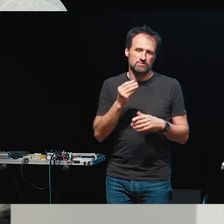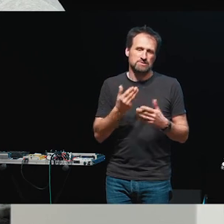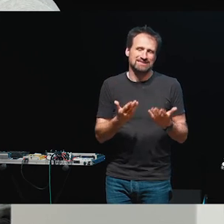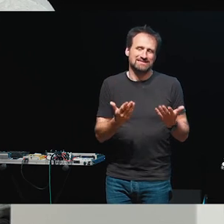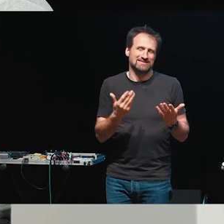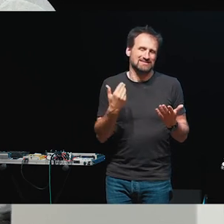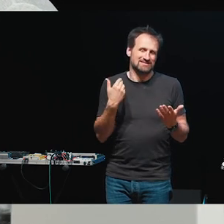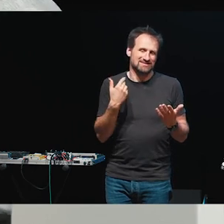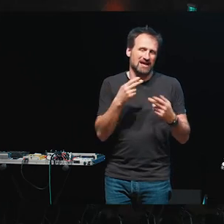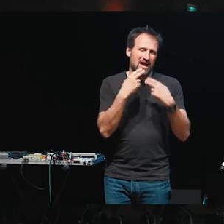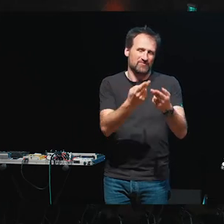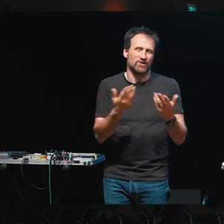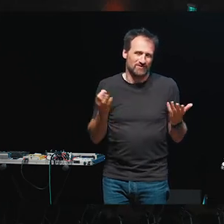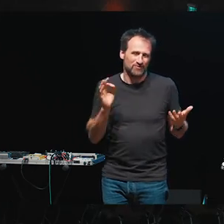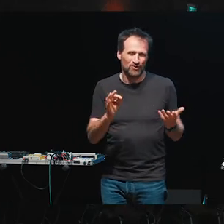non-answer.